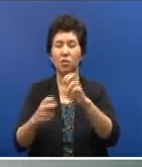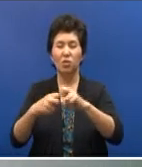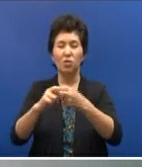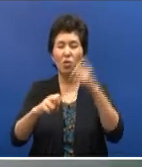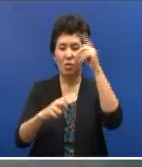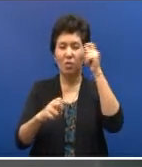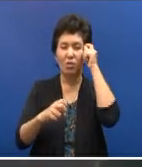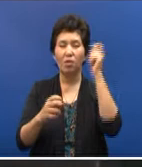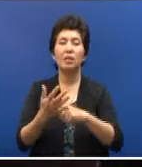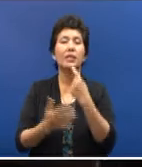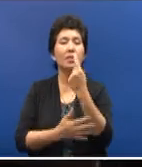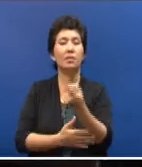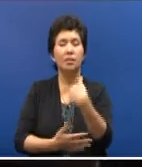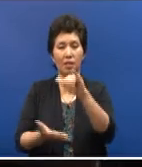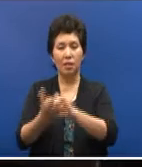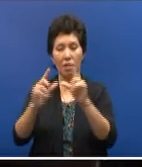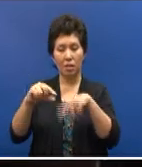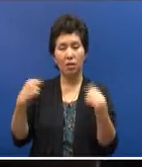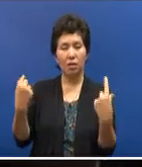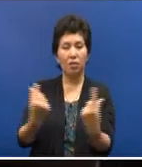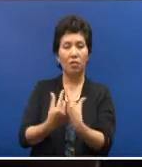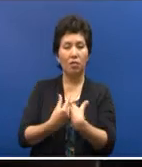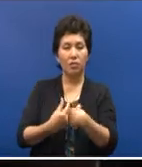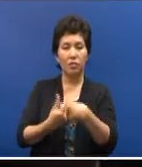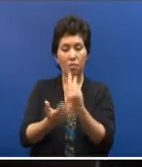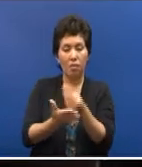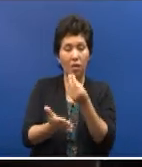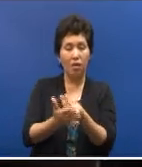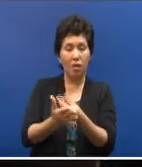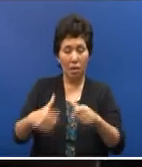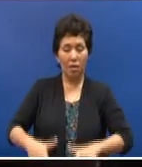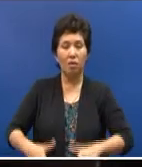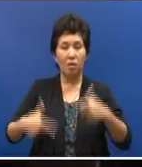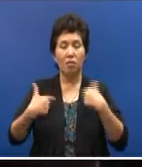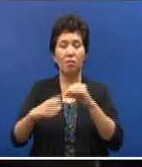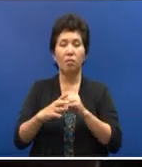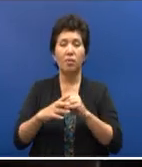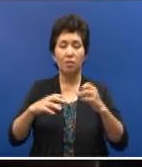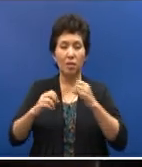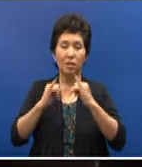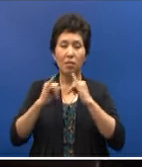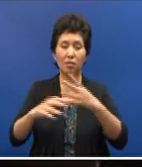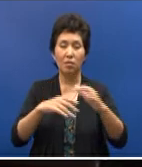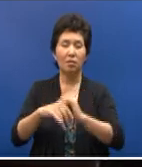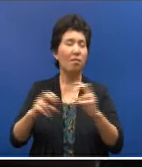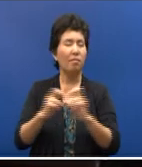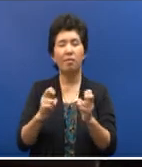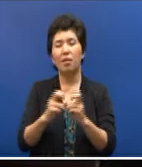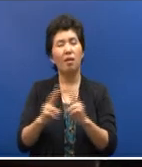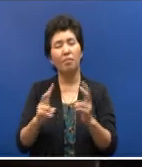theory, it states that groups within a capitalist society tend to interact in a very destructive